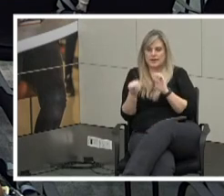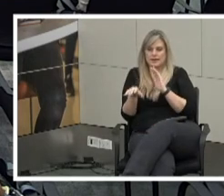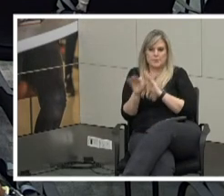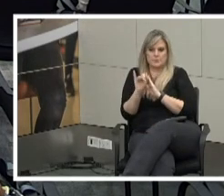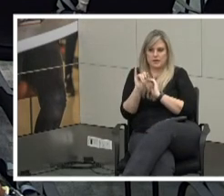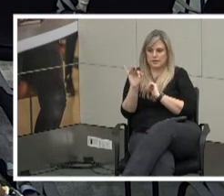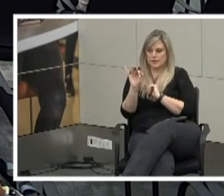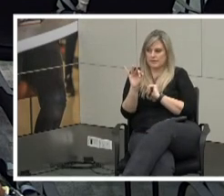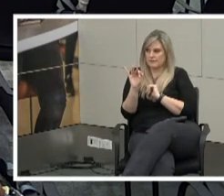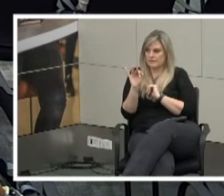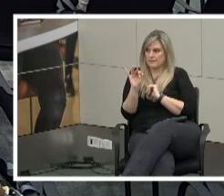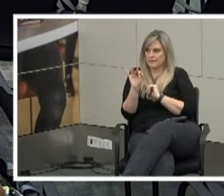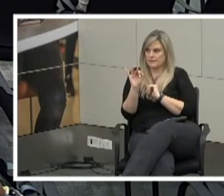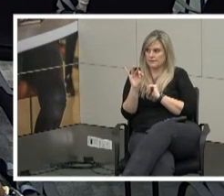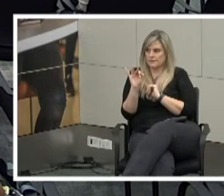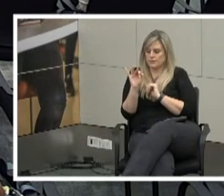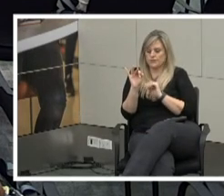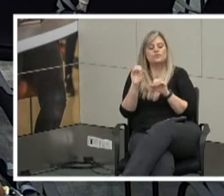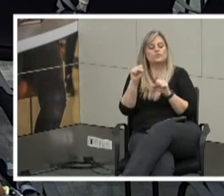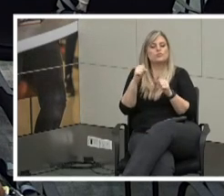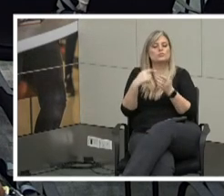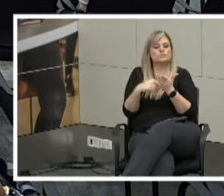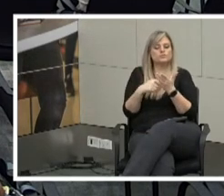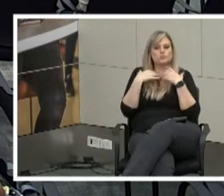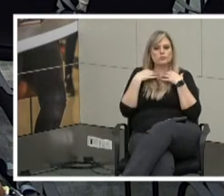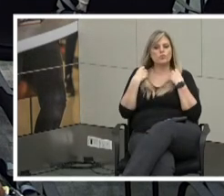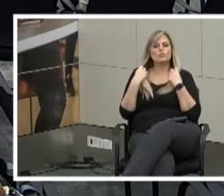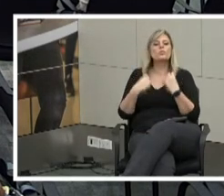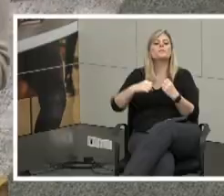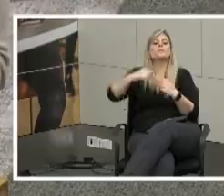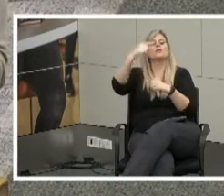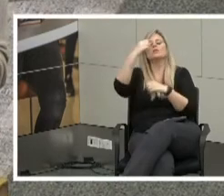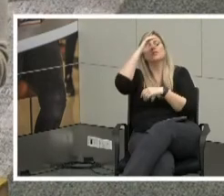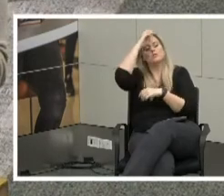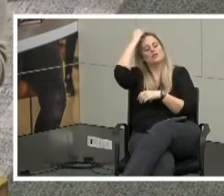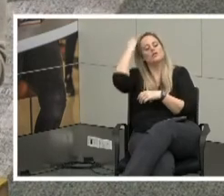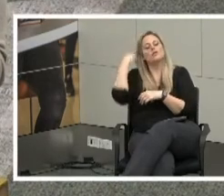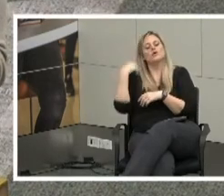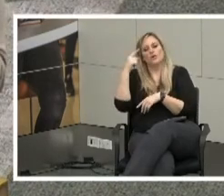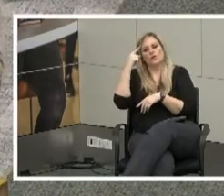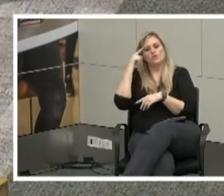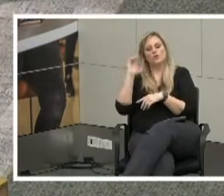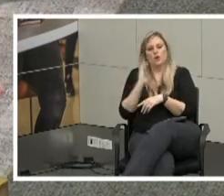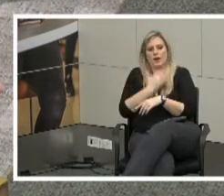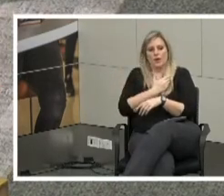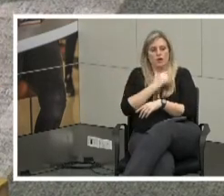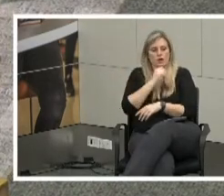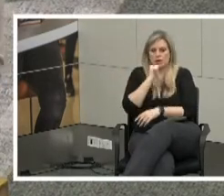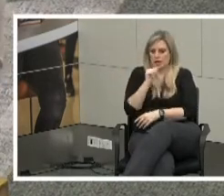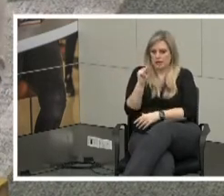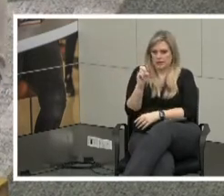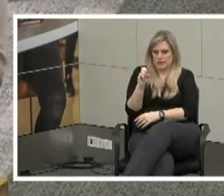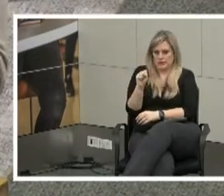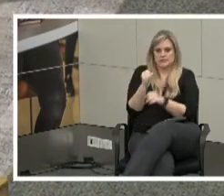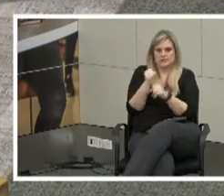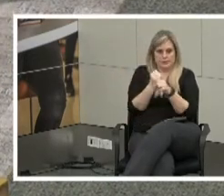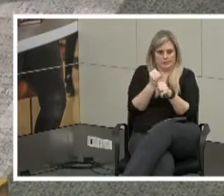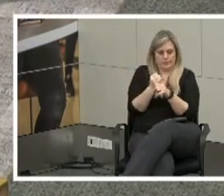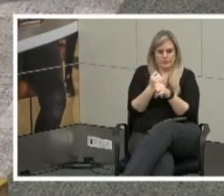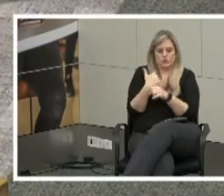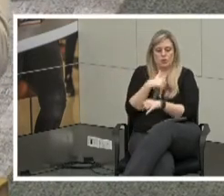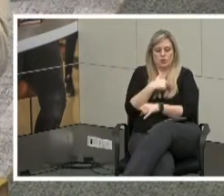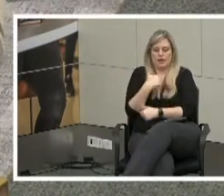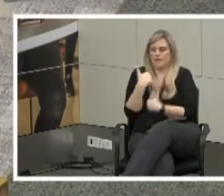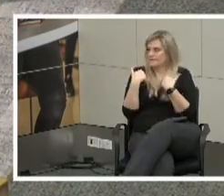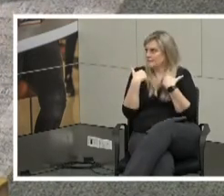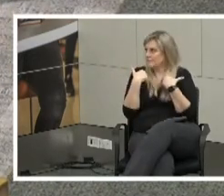and we'll pay for it yes we can do that so um for for our nonnes campuses we